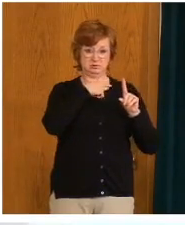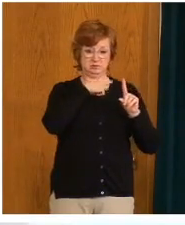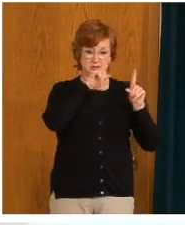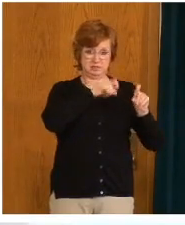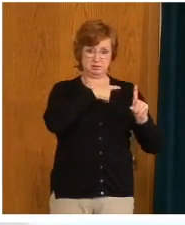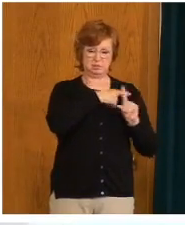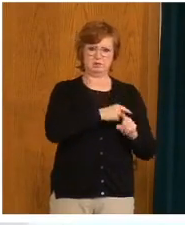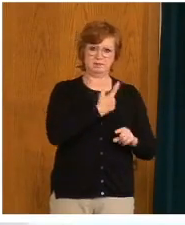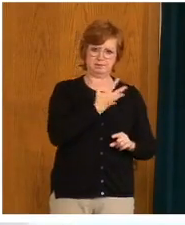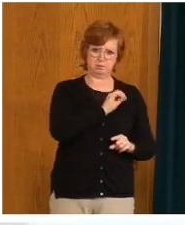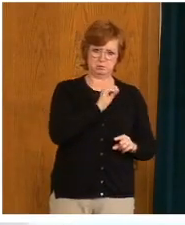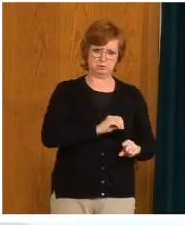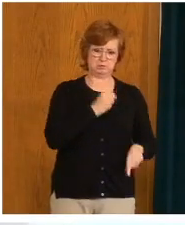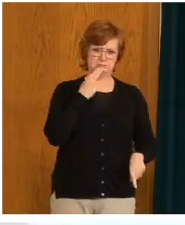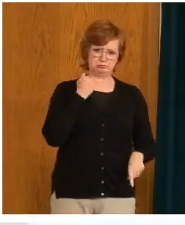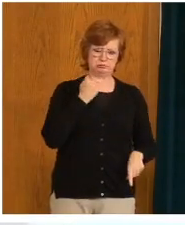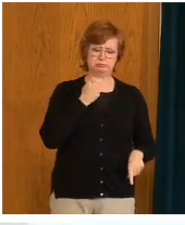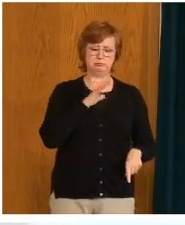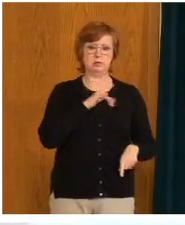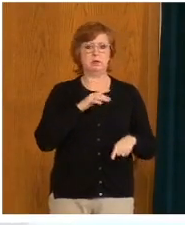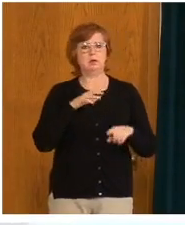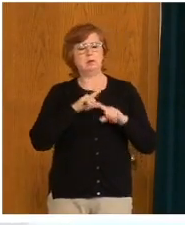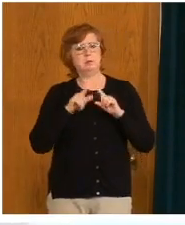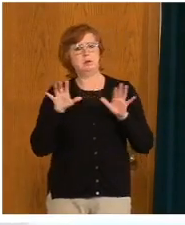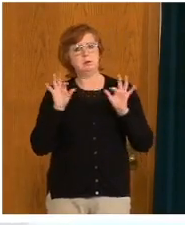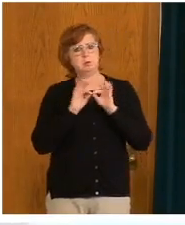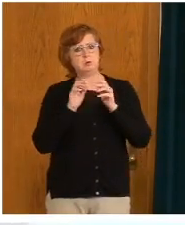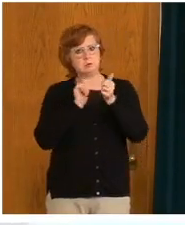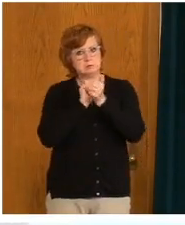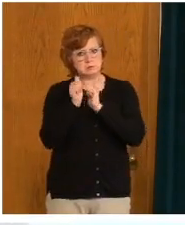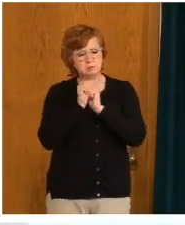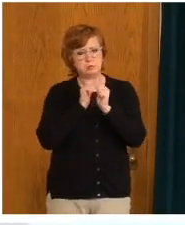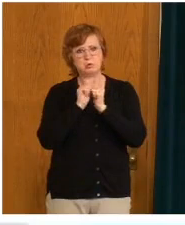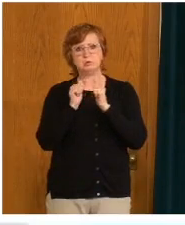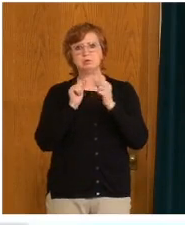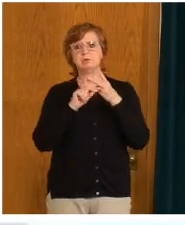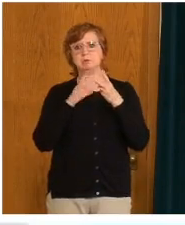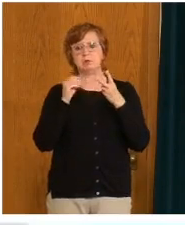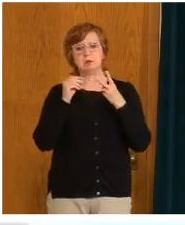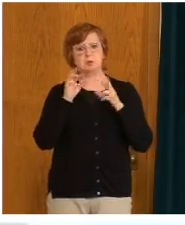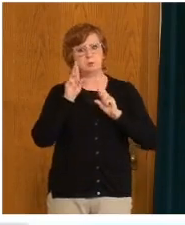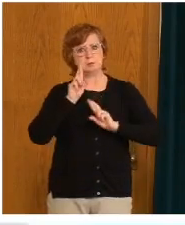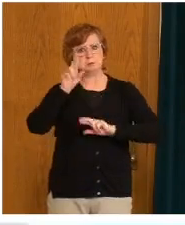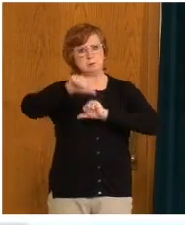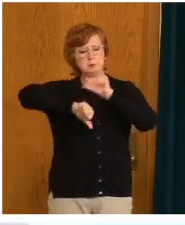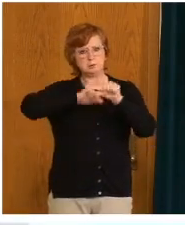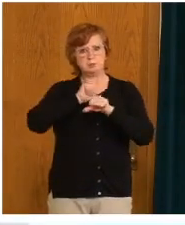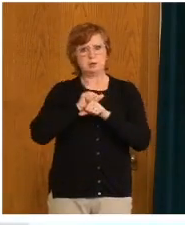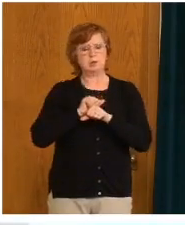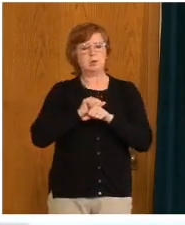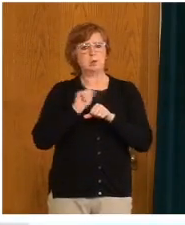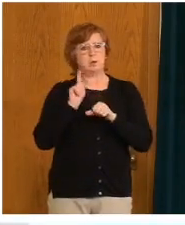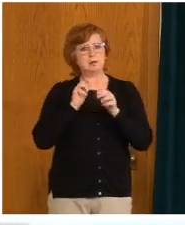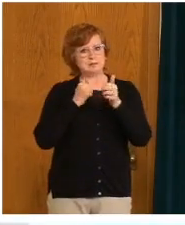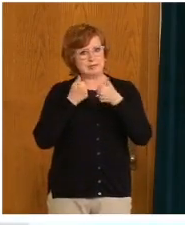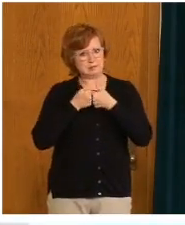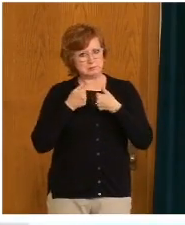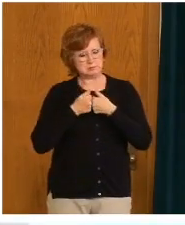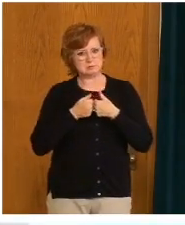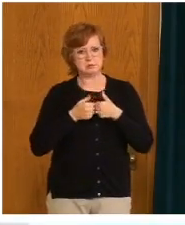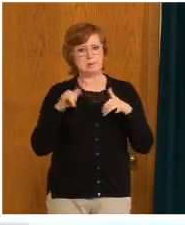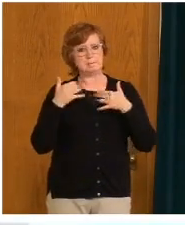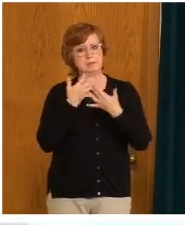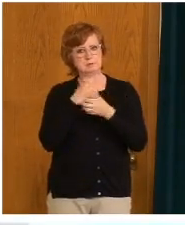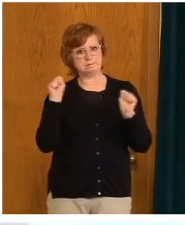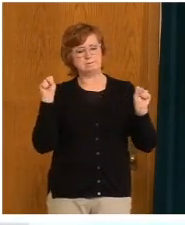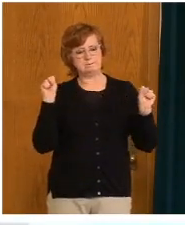couldn't do. I think we just need to follow the guidance, be considerate of others, and do it as safely as possible.